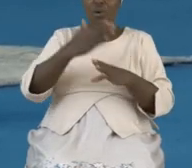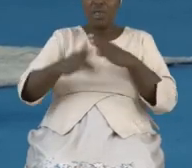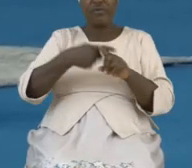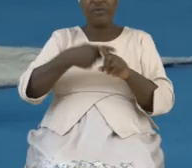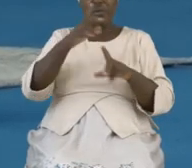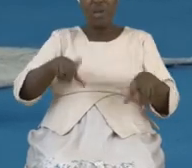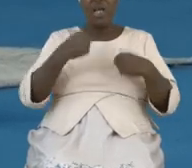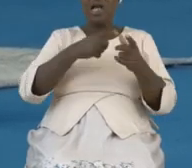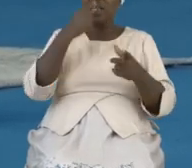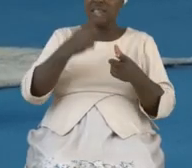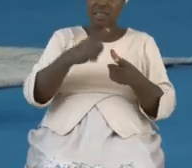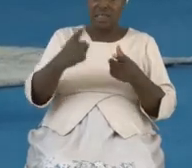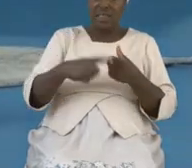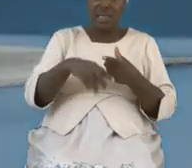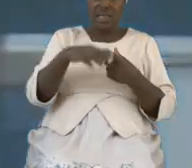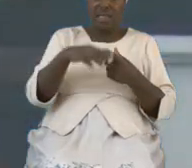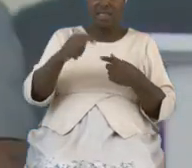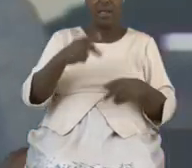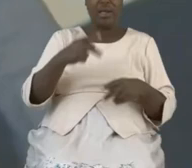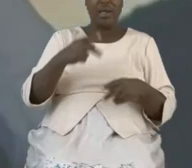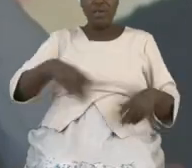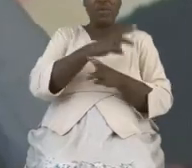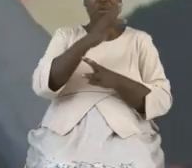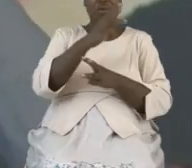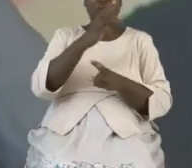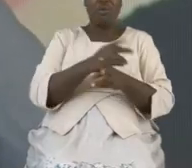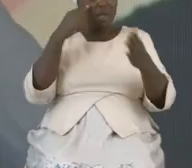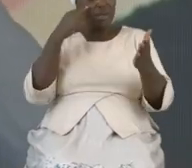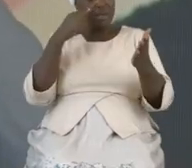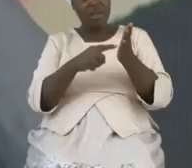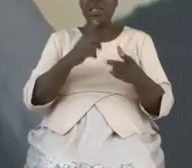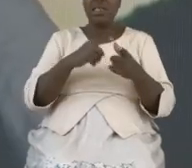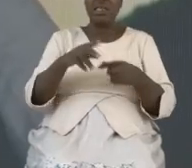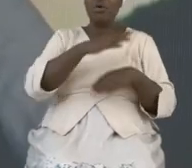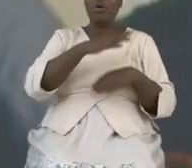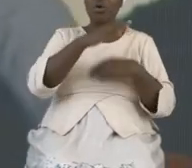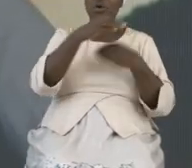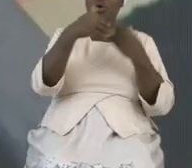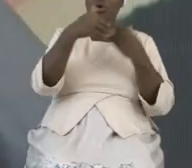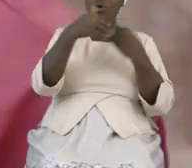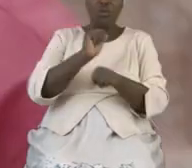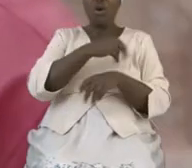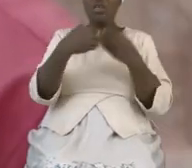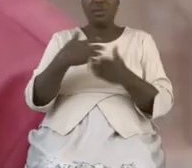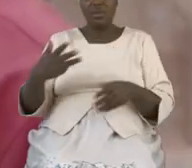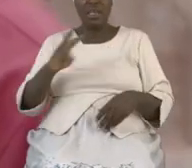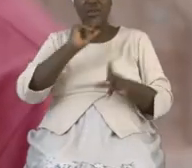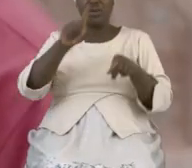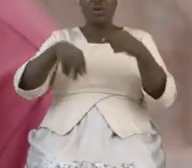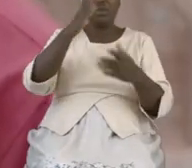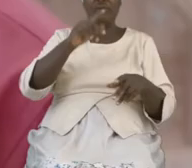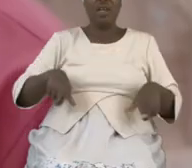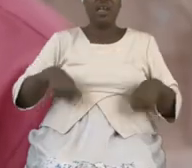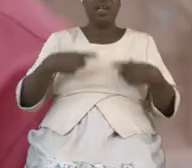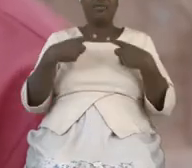the prince of this world will come and check up. All his property is gone out of your life, out of